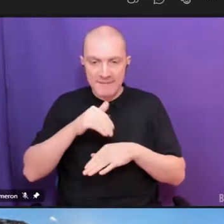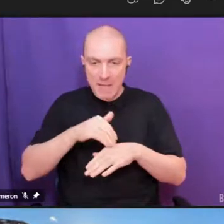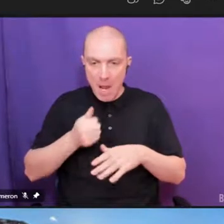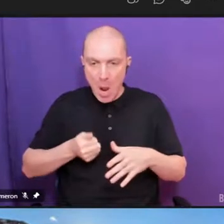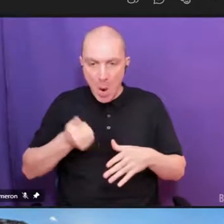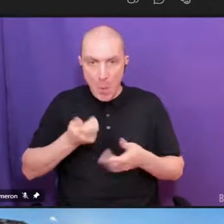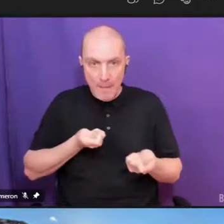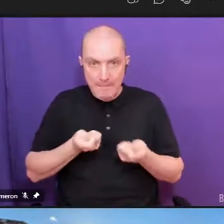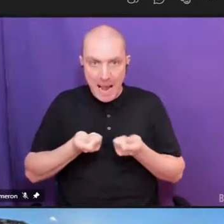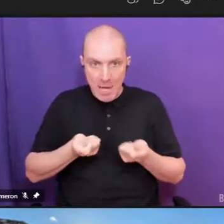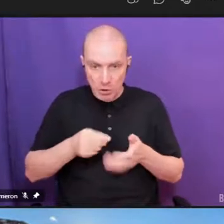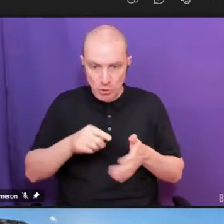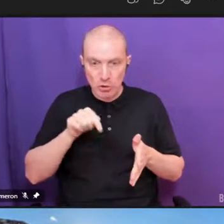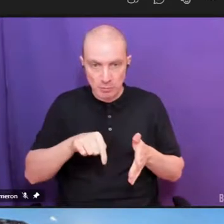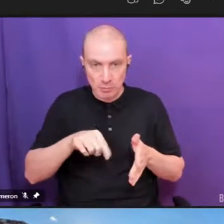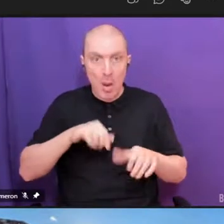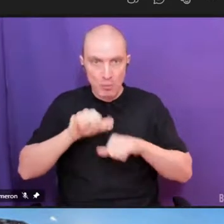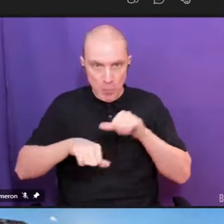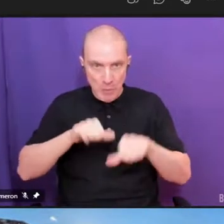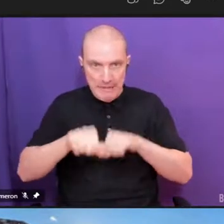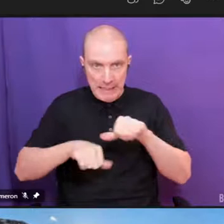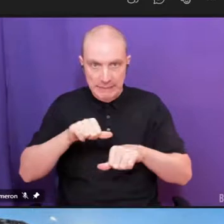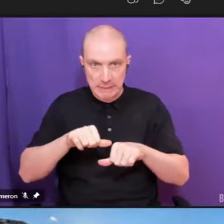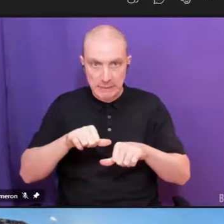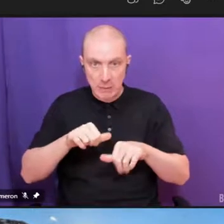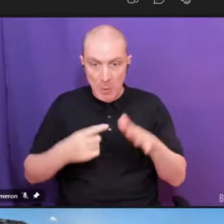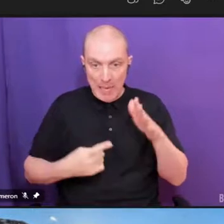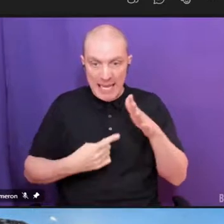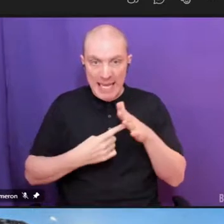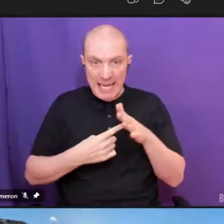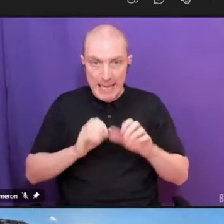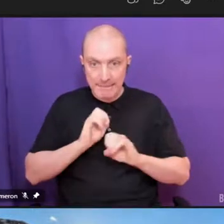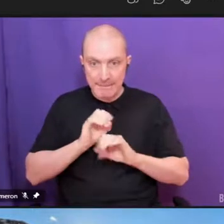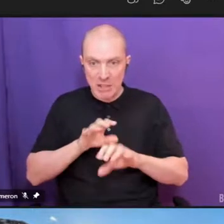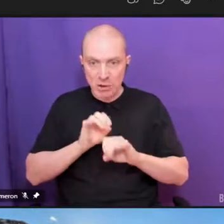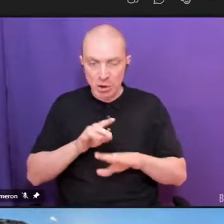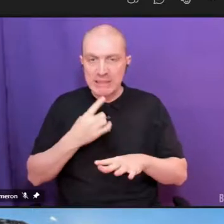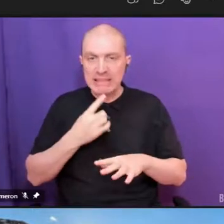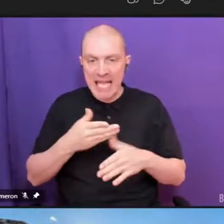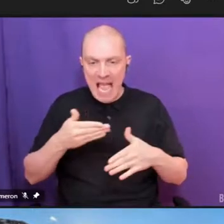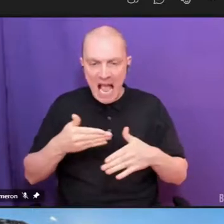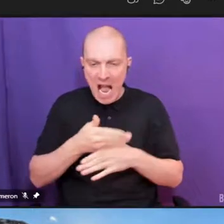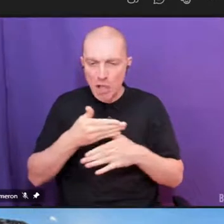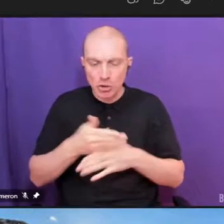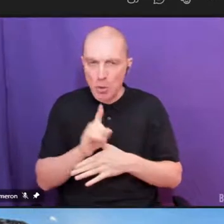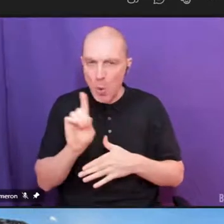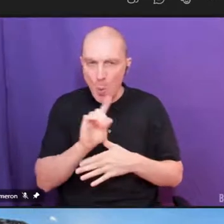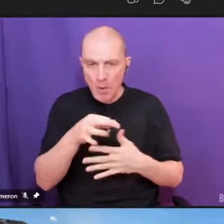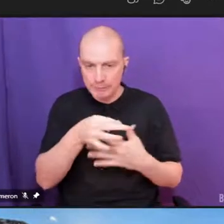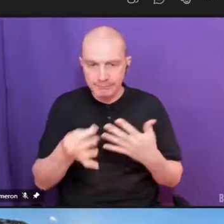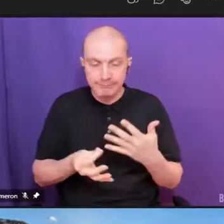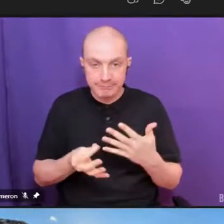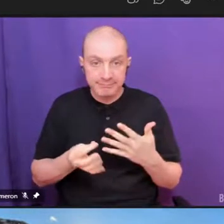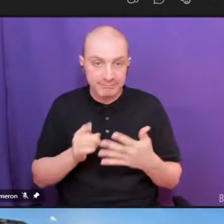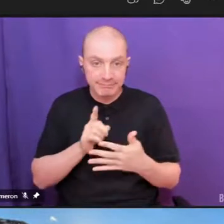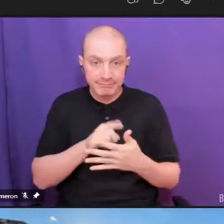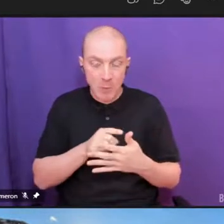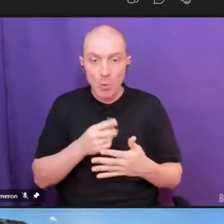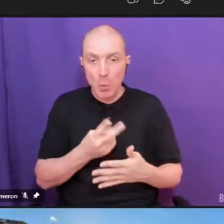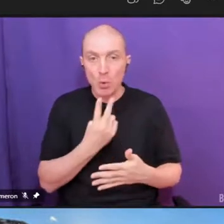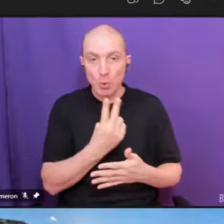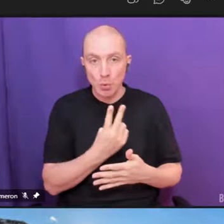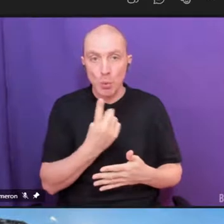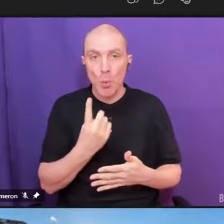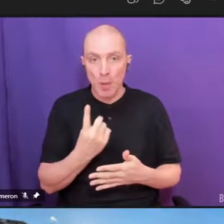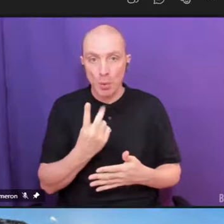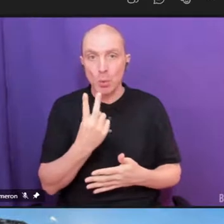it then goes on to set out within the key messages what our action has been in relation to that. So the intention is in 21-22 to do some